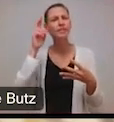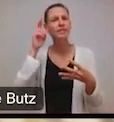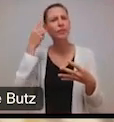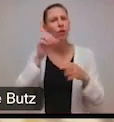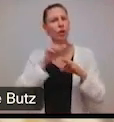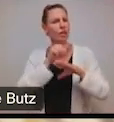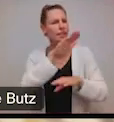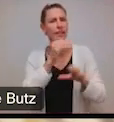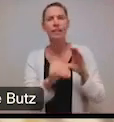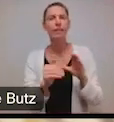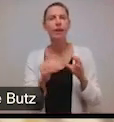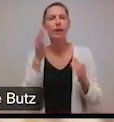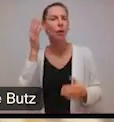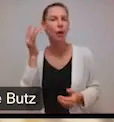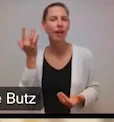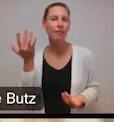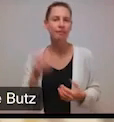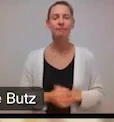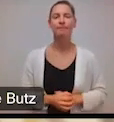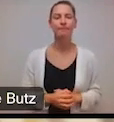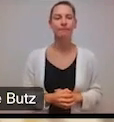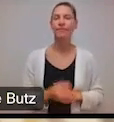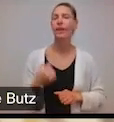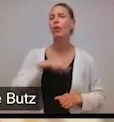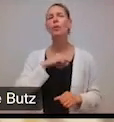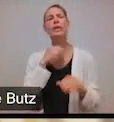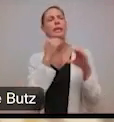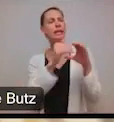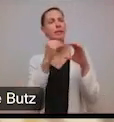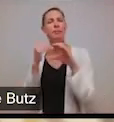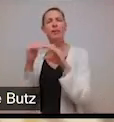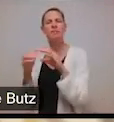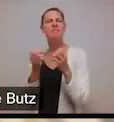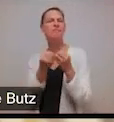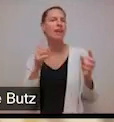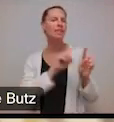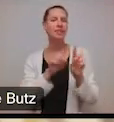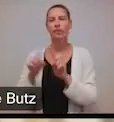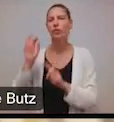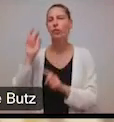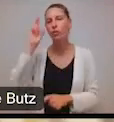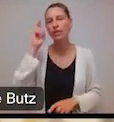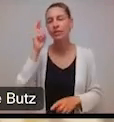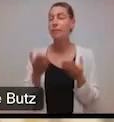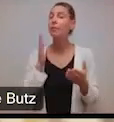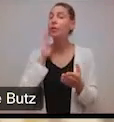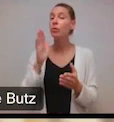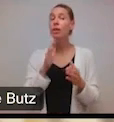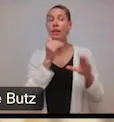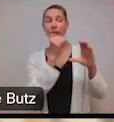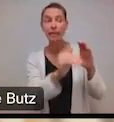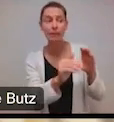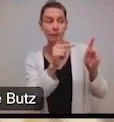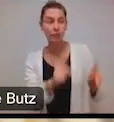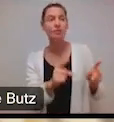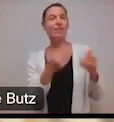sending the email? We send emails for lots of different reasons. You might send an email to thank somebody,